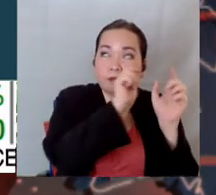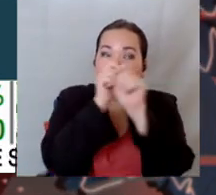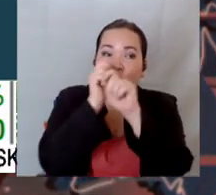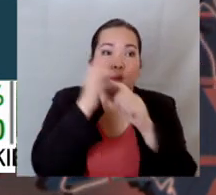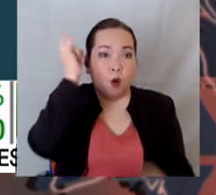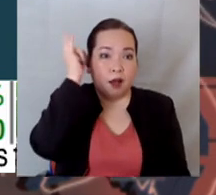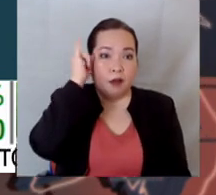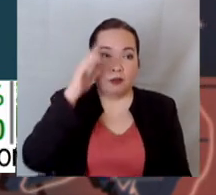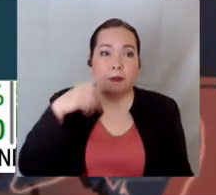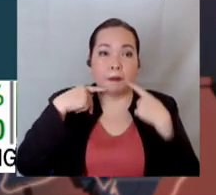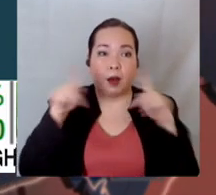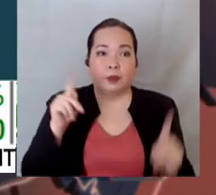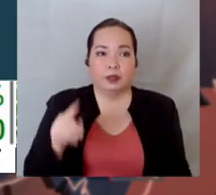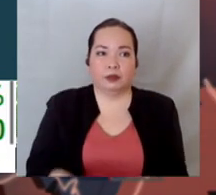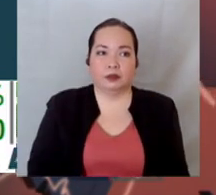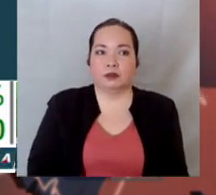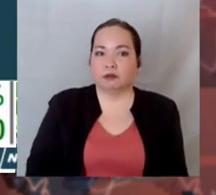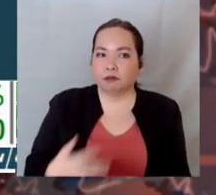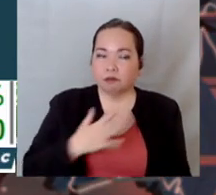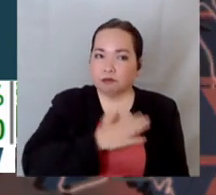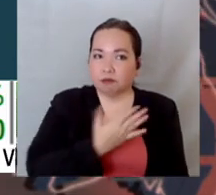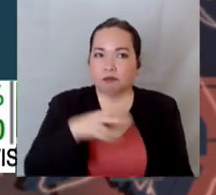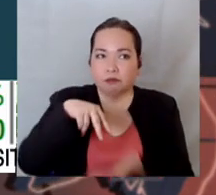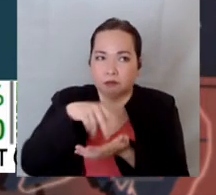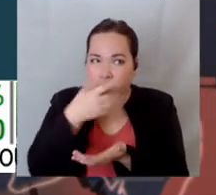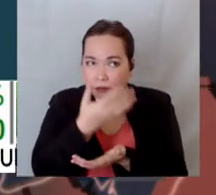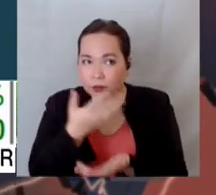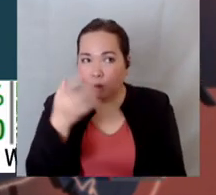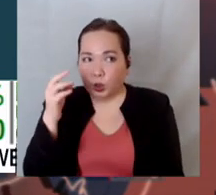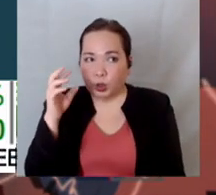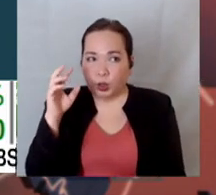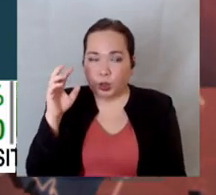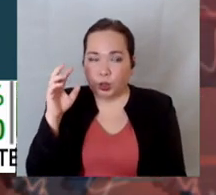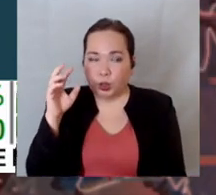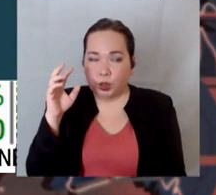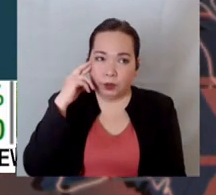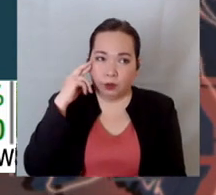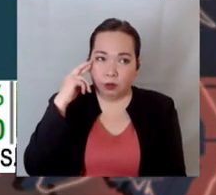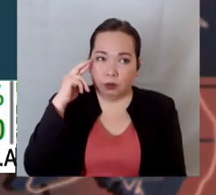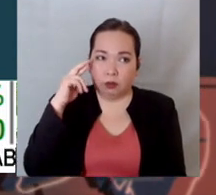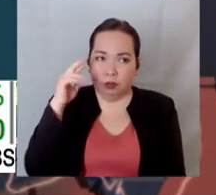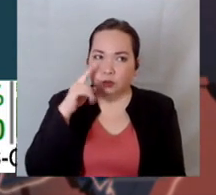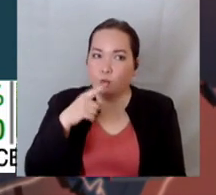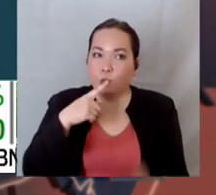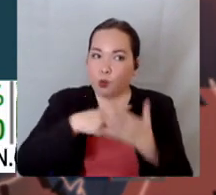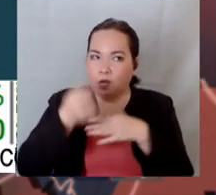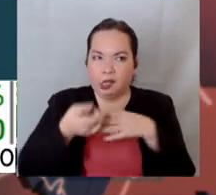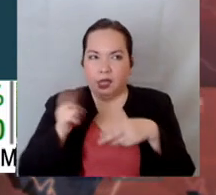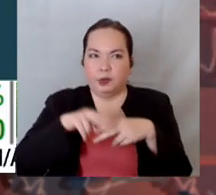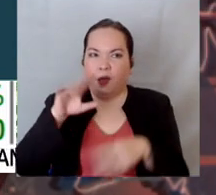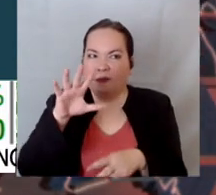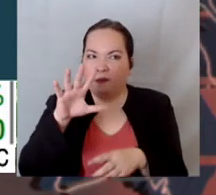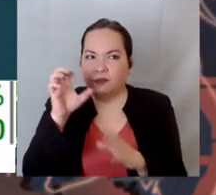of the House Committee on Good Government and Public Accountability, Rio claimed the cost of the current project was overpriced by about half a billion pesos.